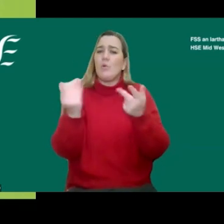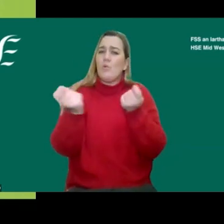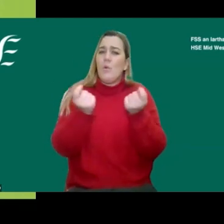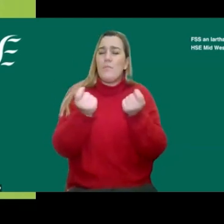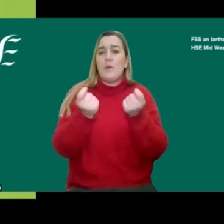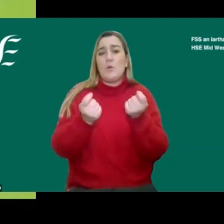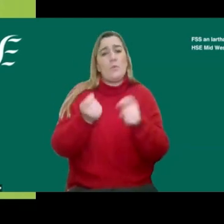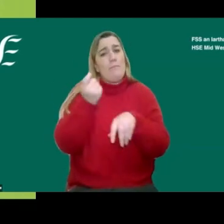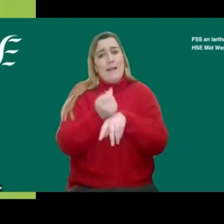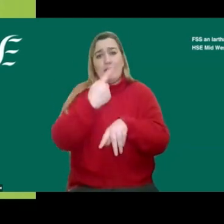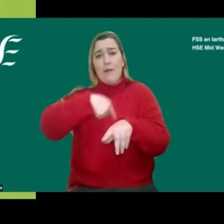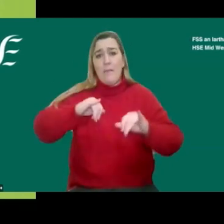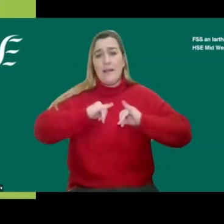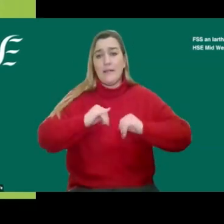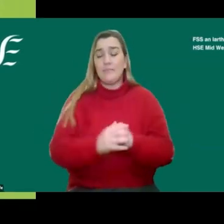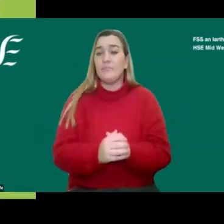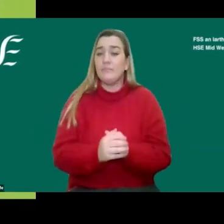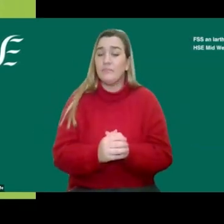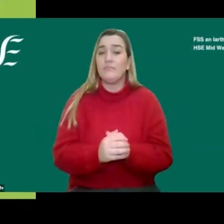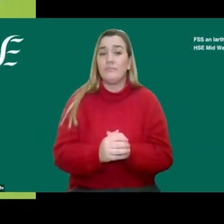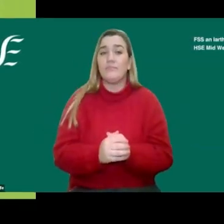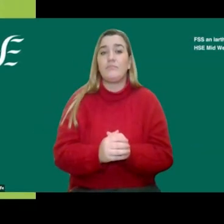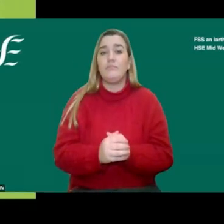manage it to the best of our abilities.